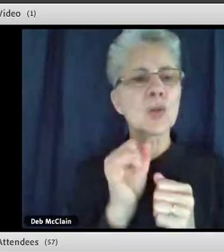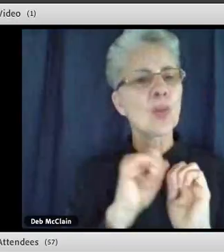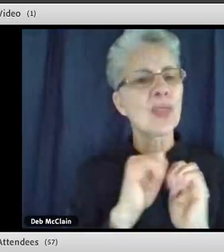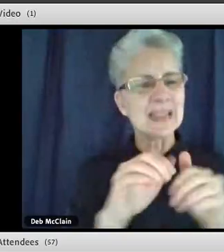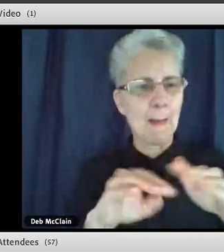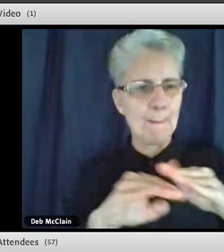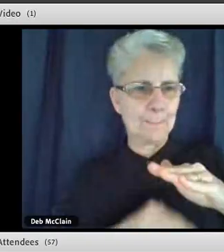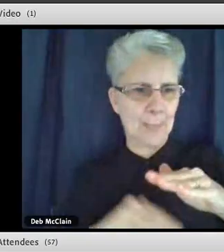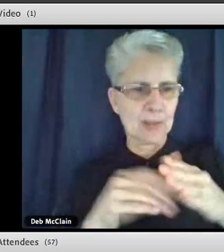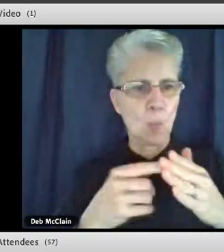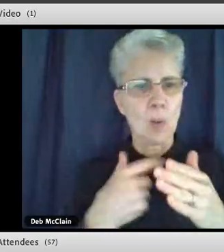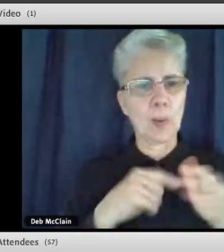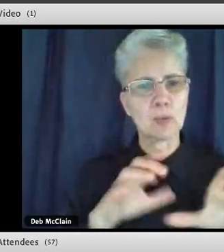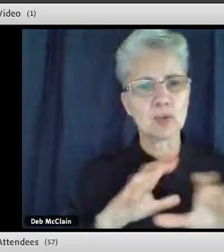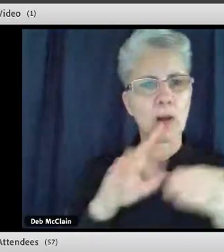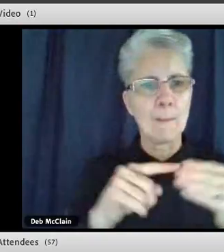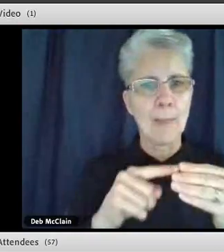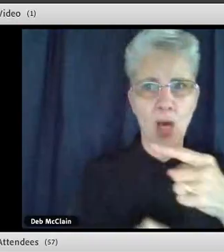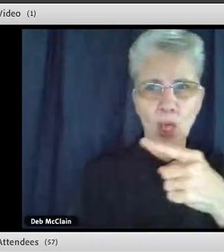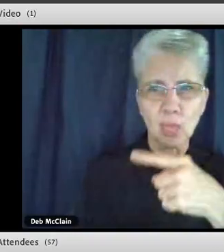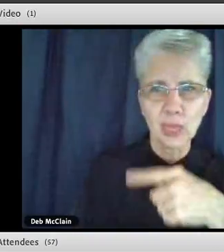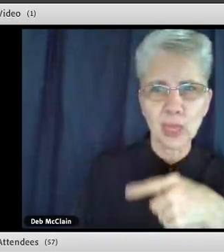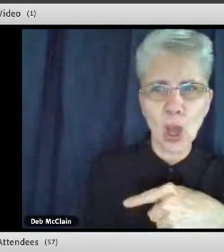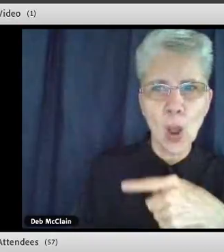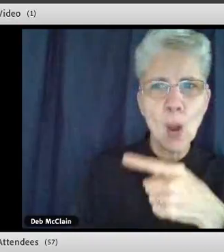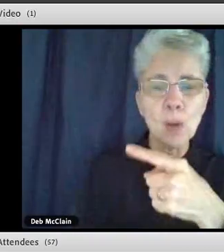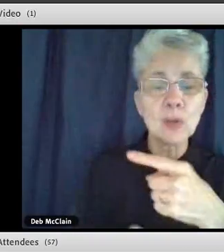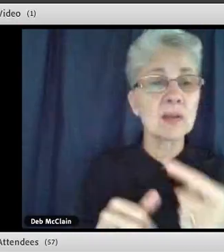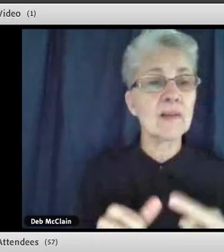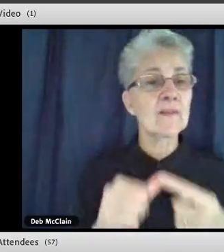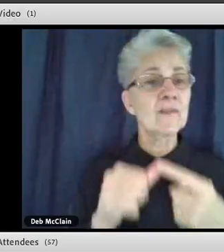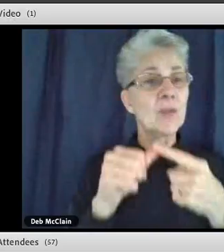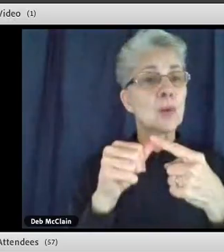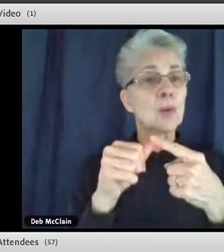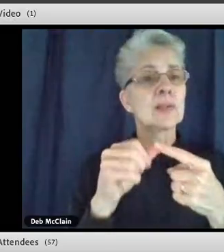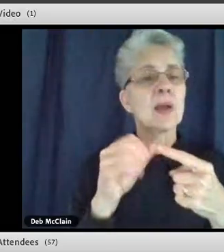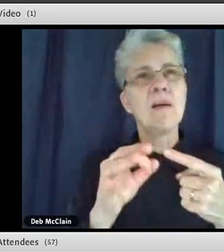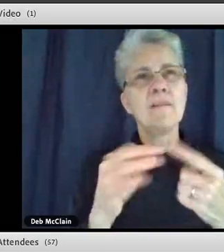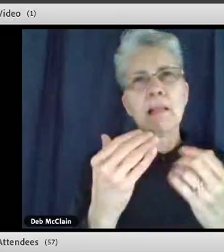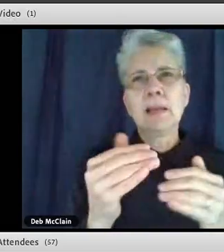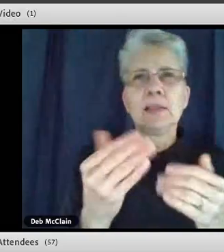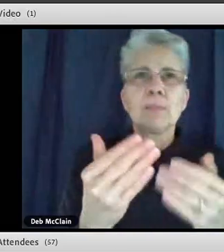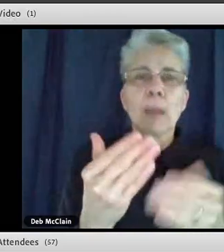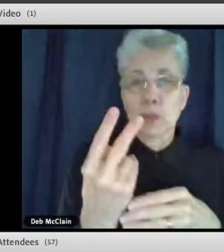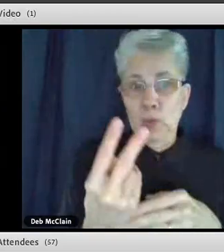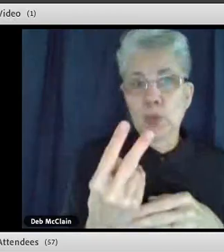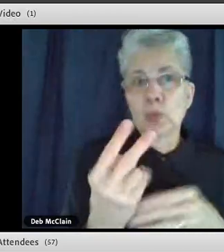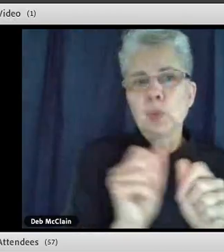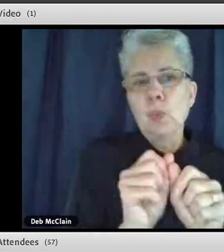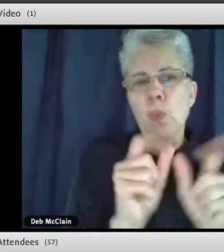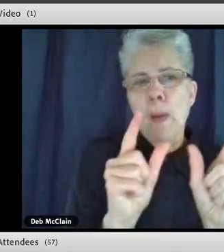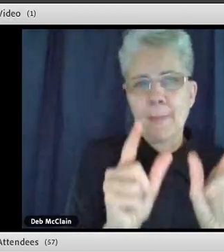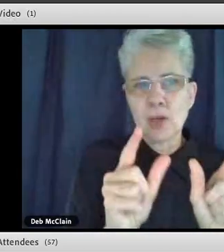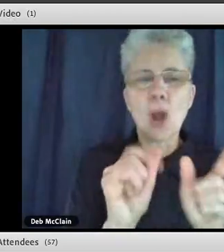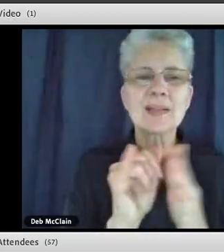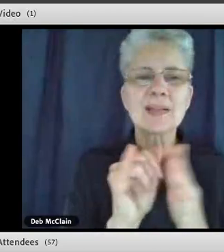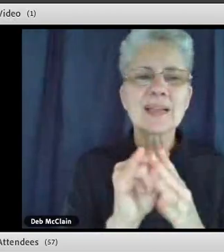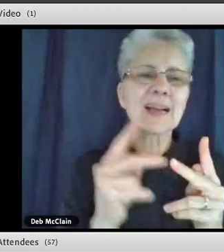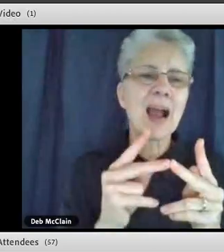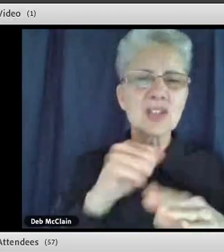the basics of what we're going to talk about today. This is the first of at least two webinars. It's just